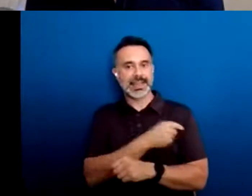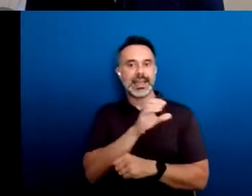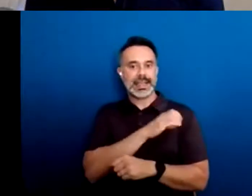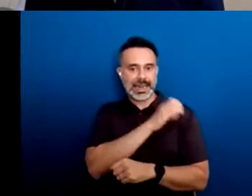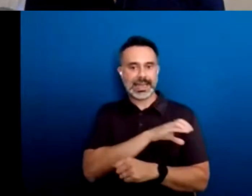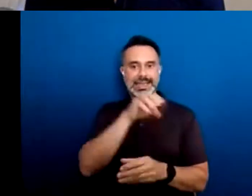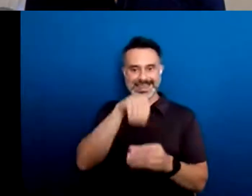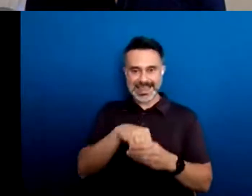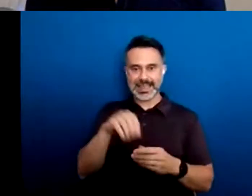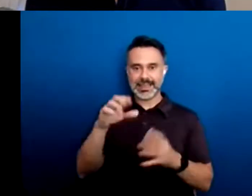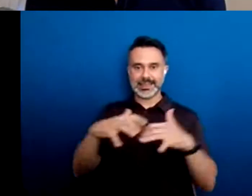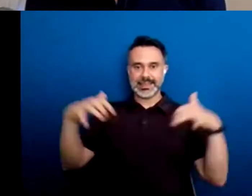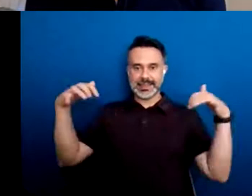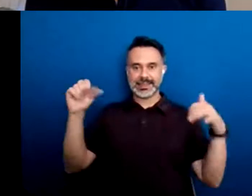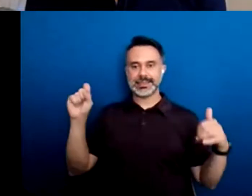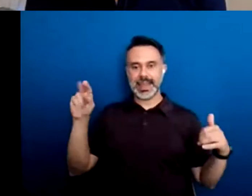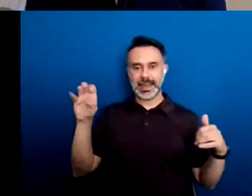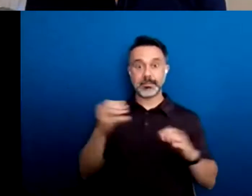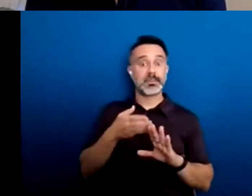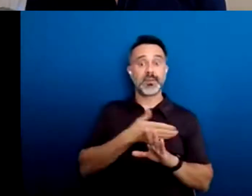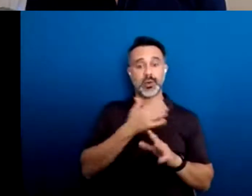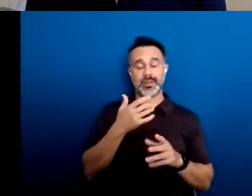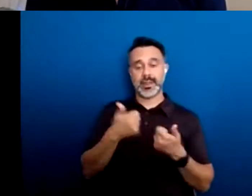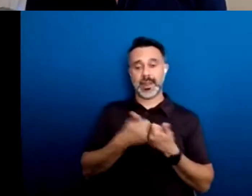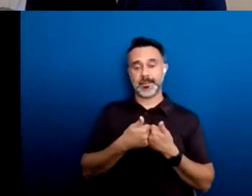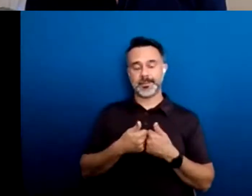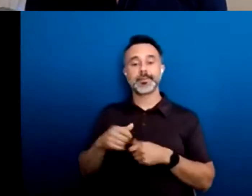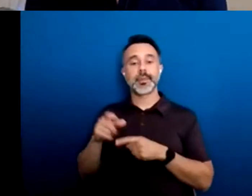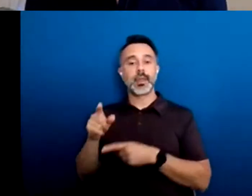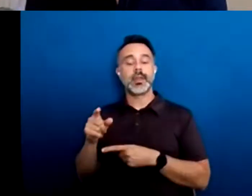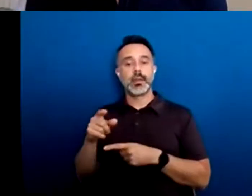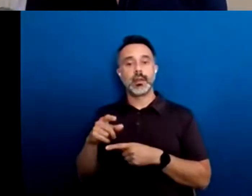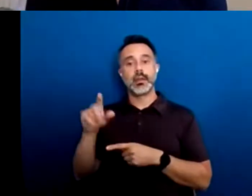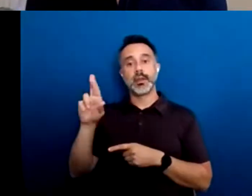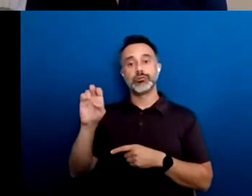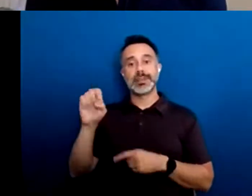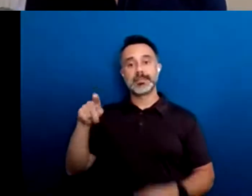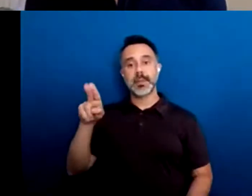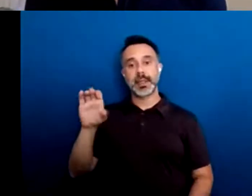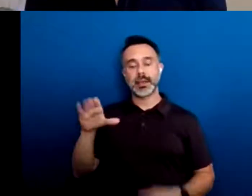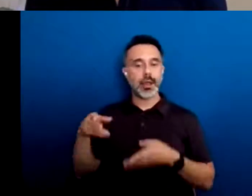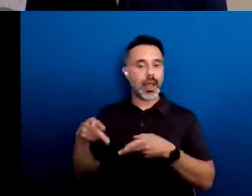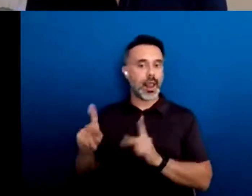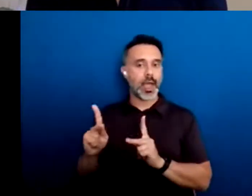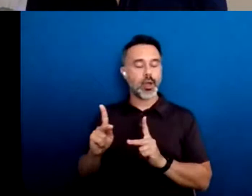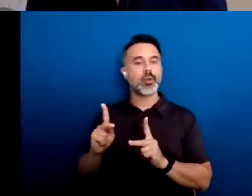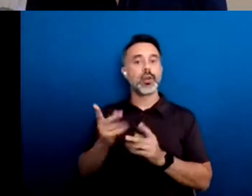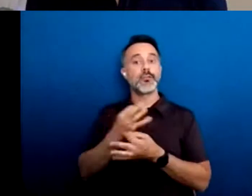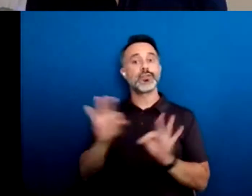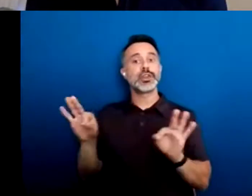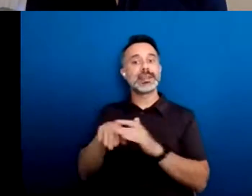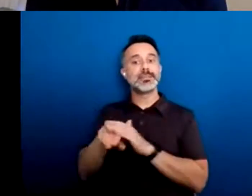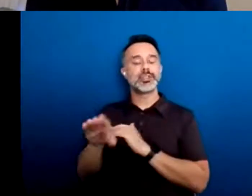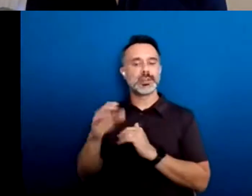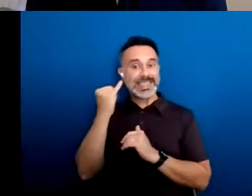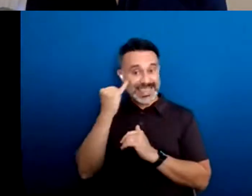prior to the game. And the Republic has generously offered to allow free admission for those getting vaccinated on site.